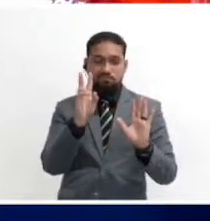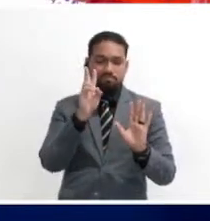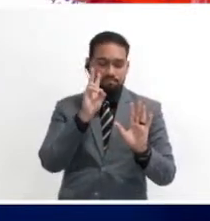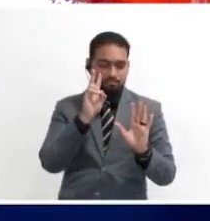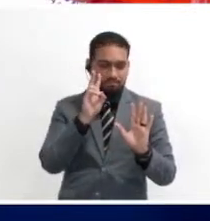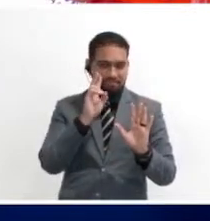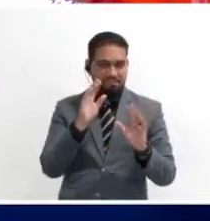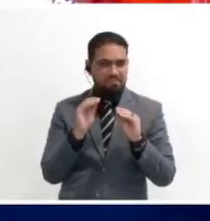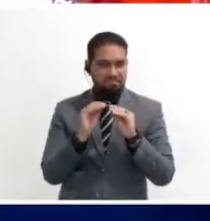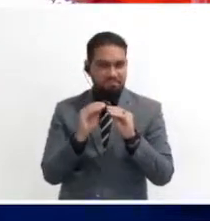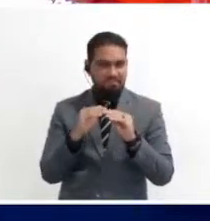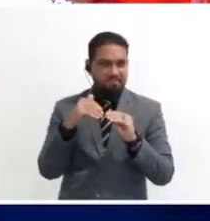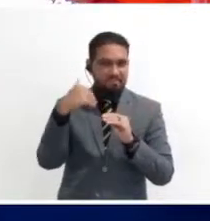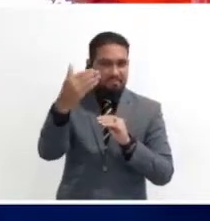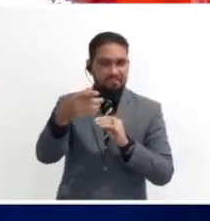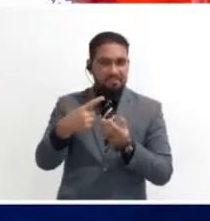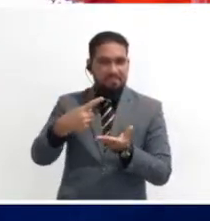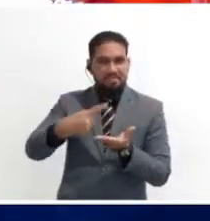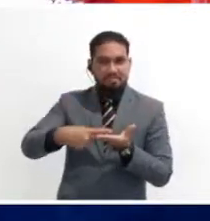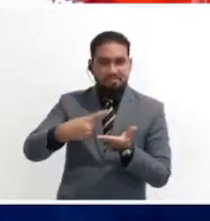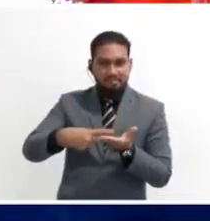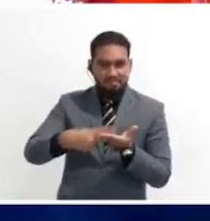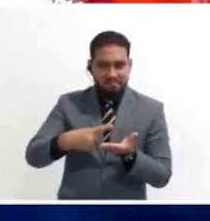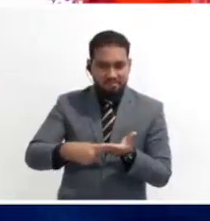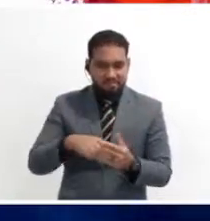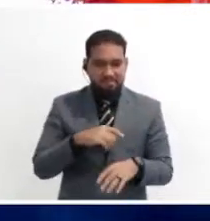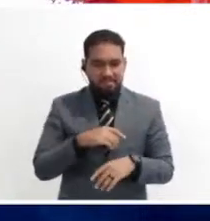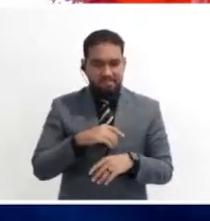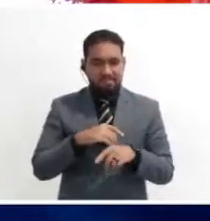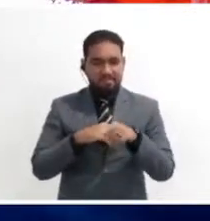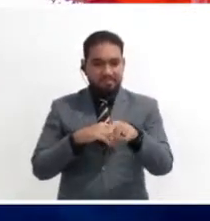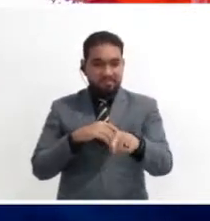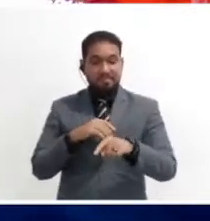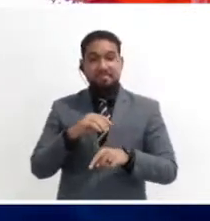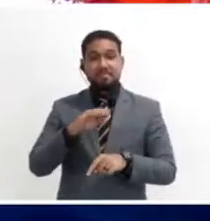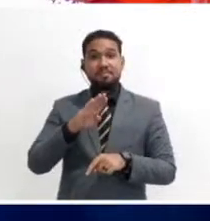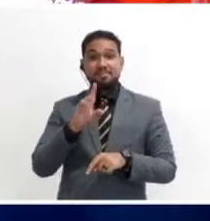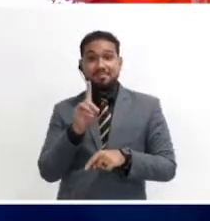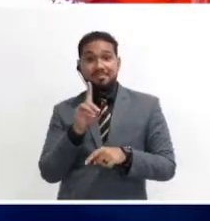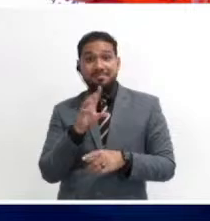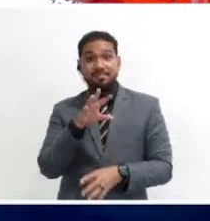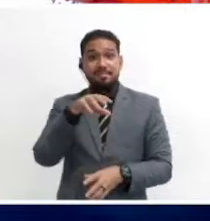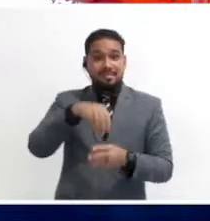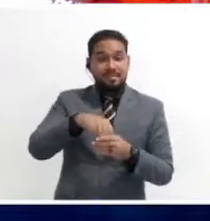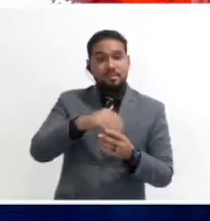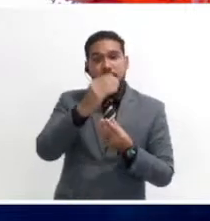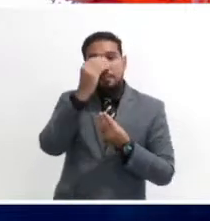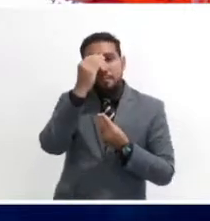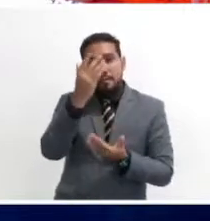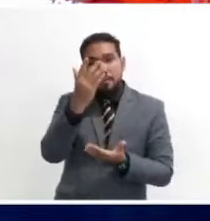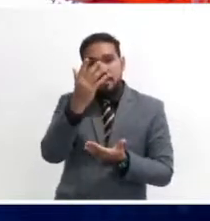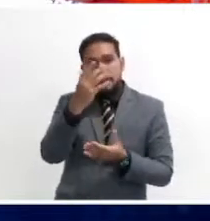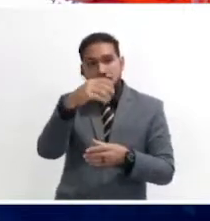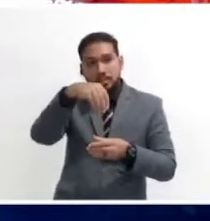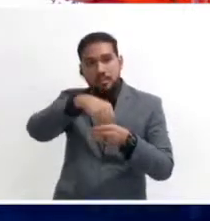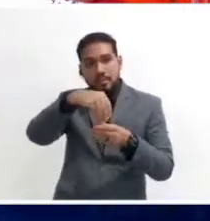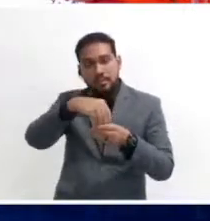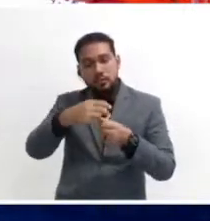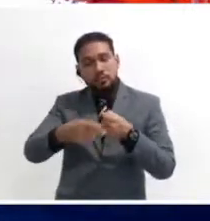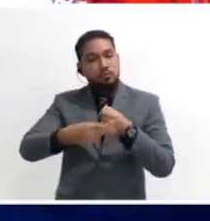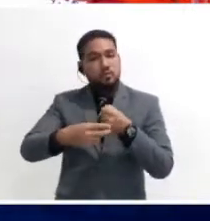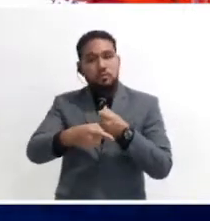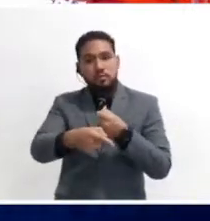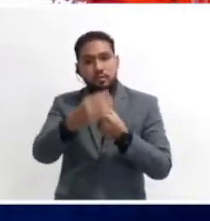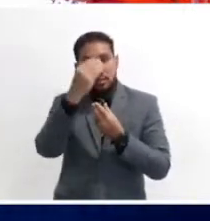So again, for the data center, for performance, that's really what we've been talking about in terms of interposers and bridges. It's a